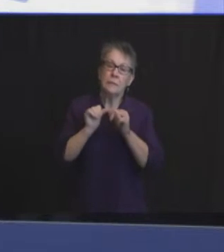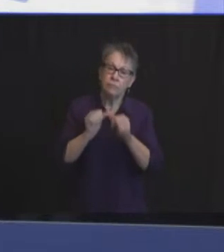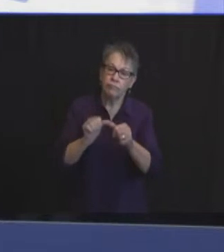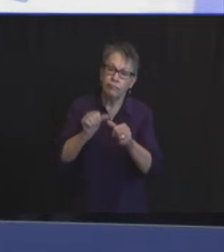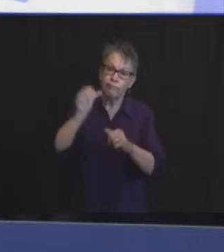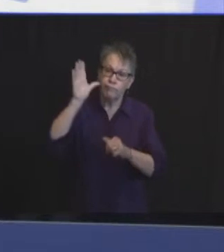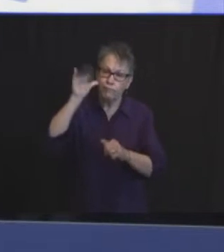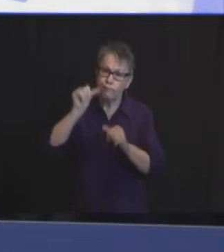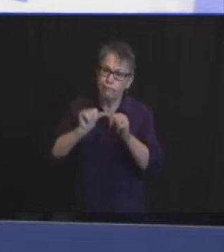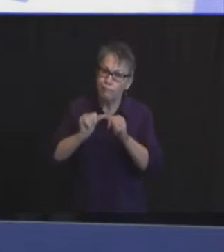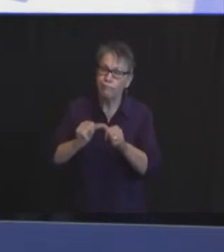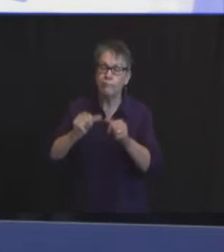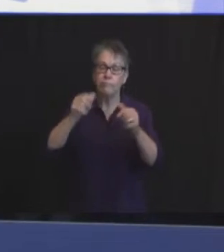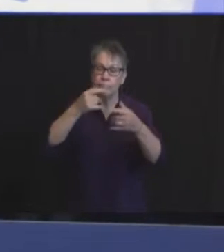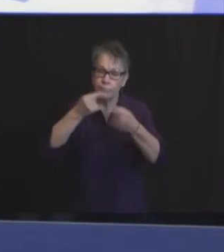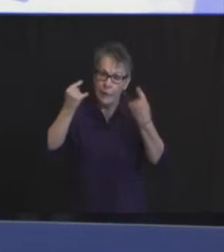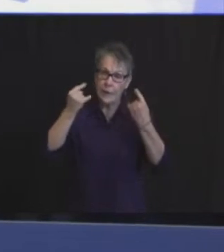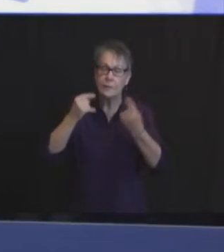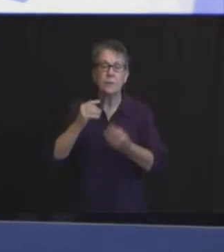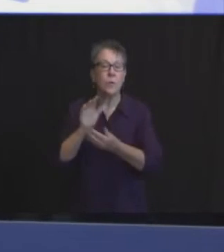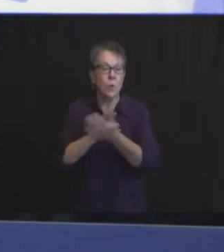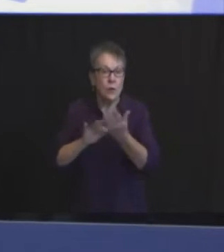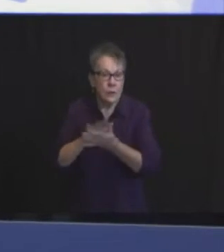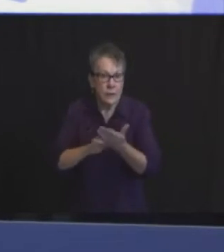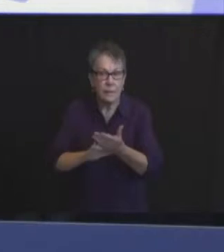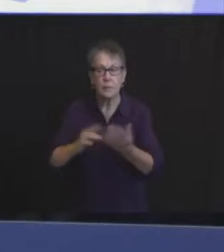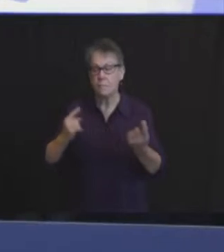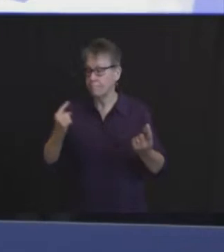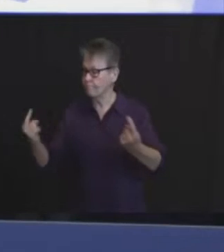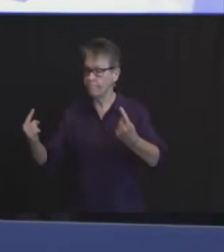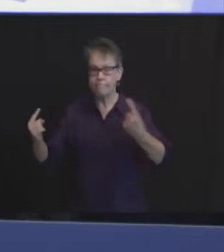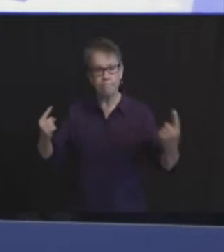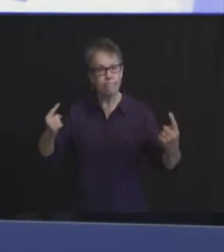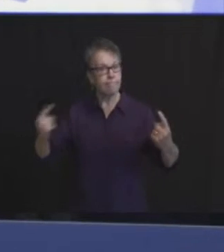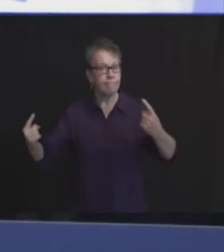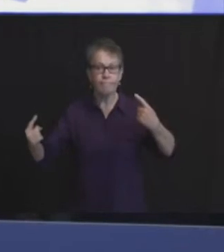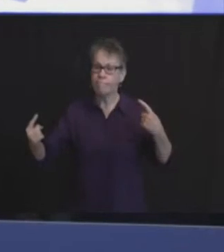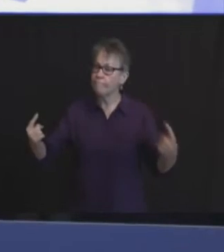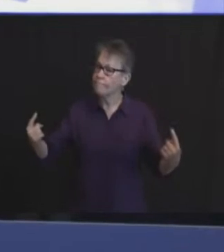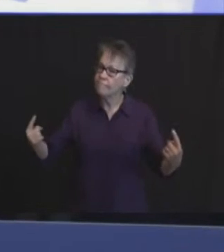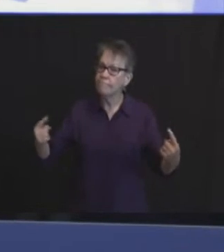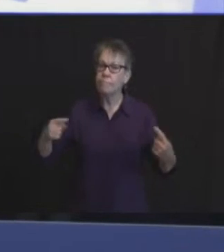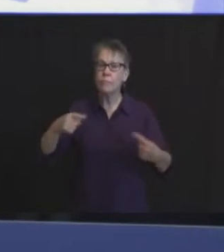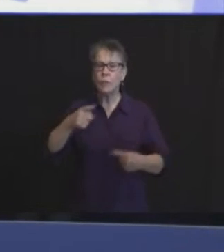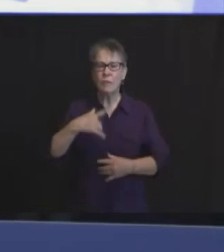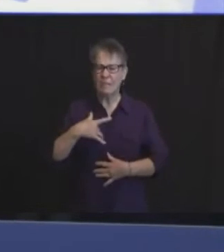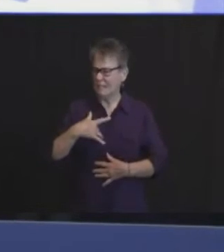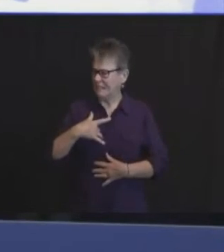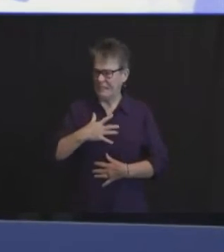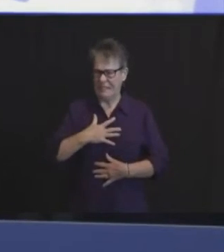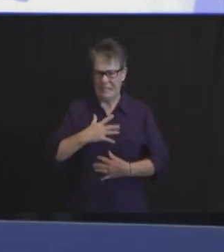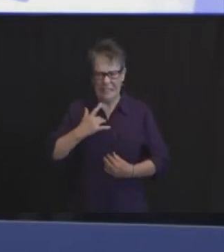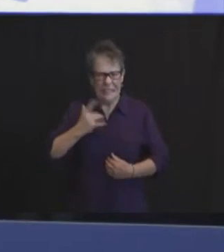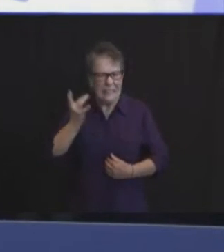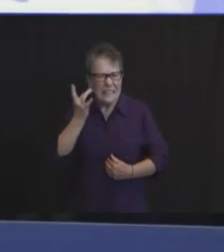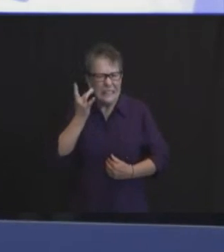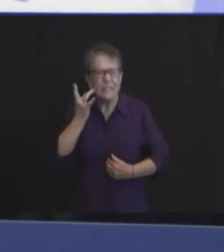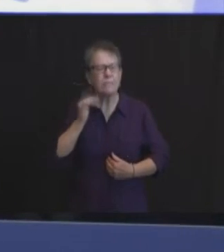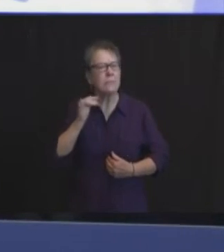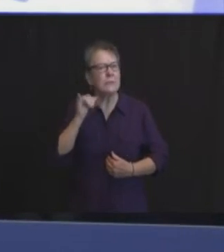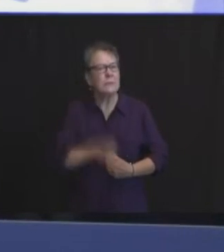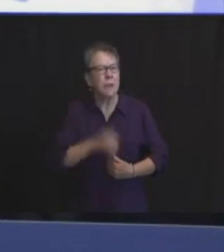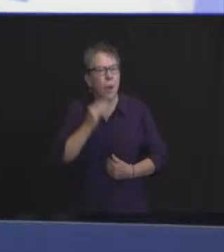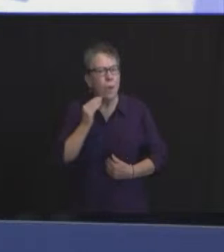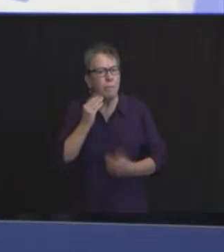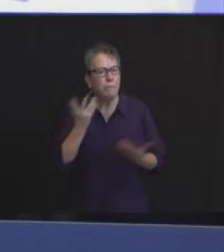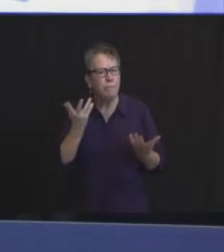frequently. If you're sick, stay home, call your doctor, and get tested. And for each other and for us all, please take the call